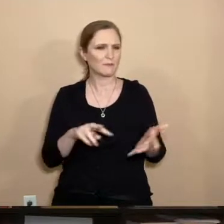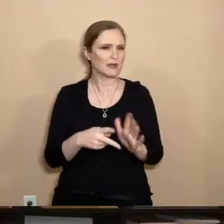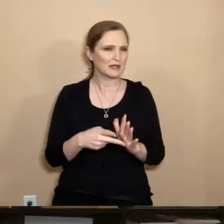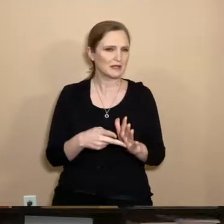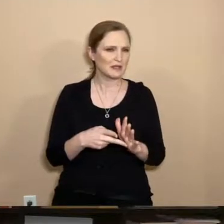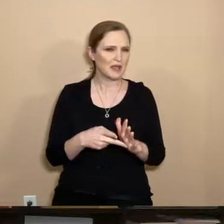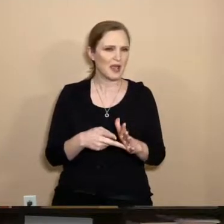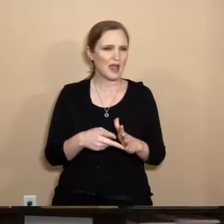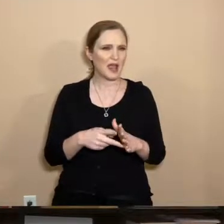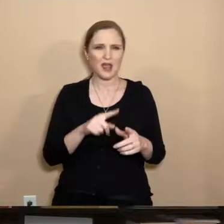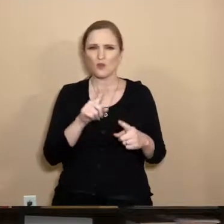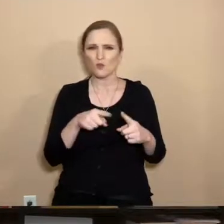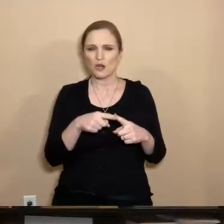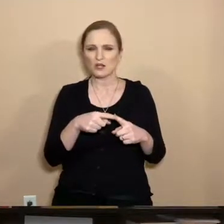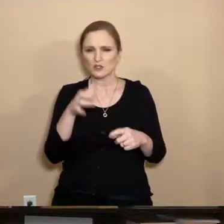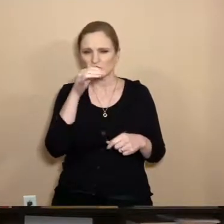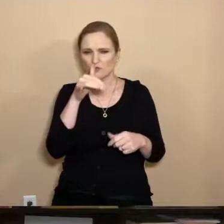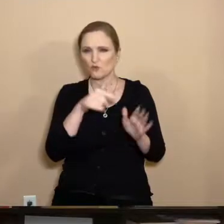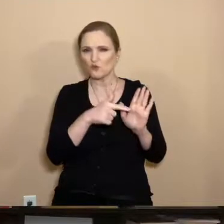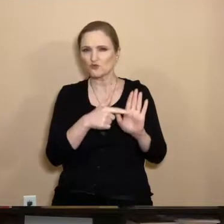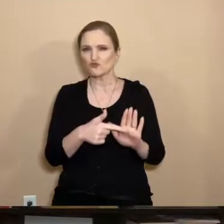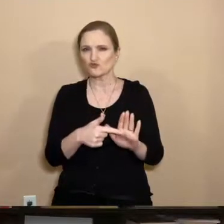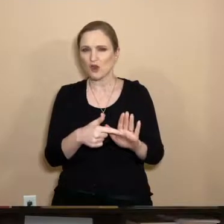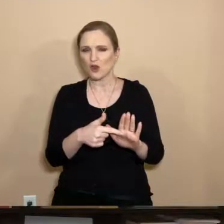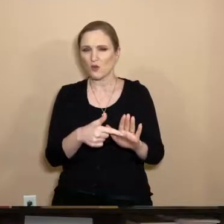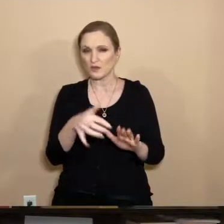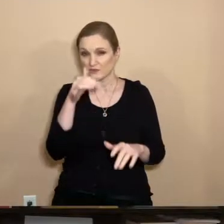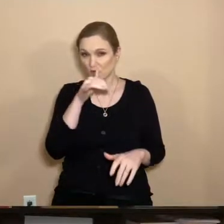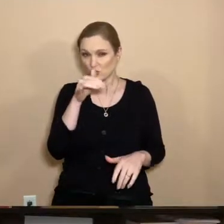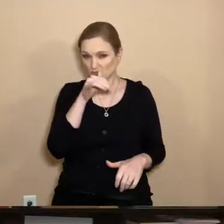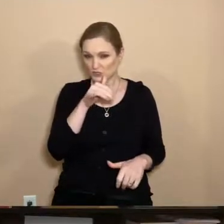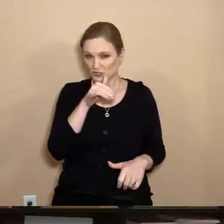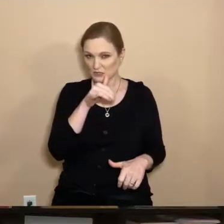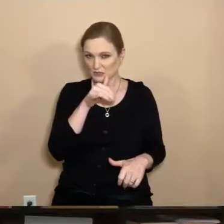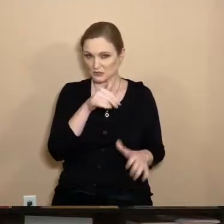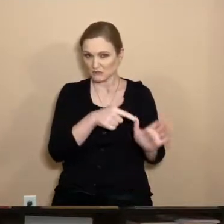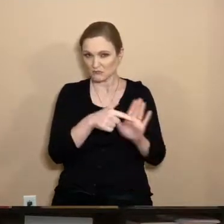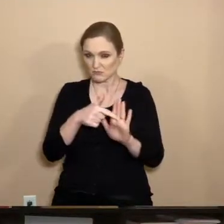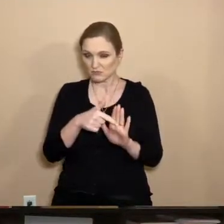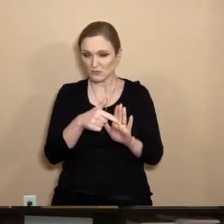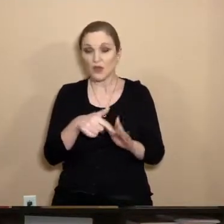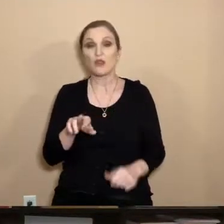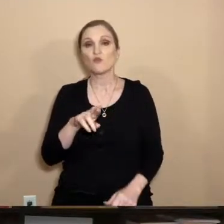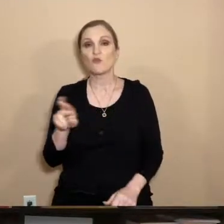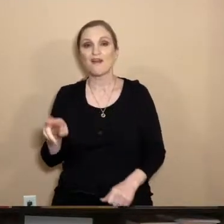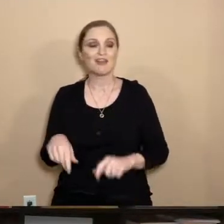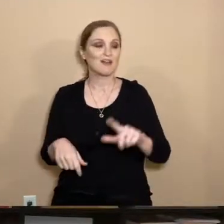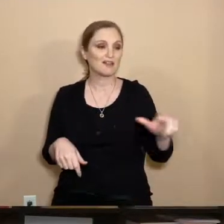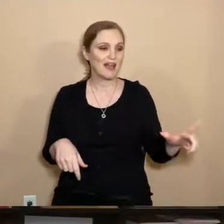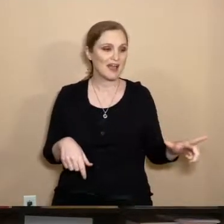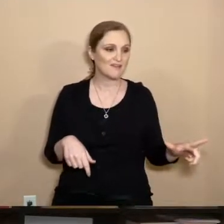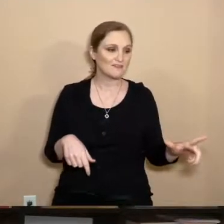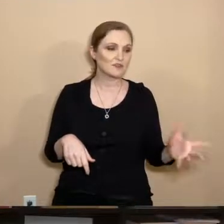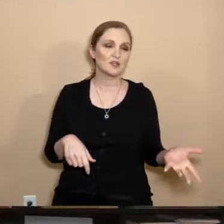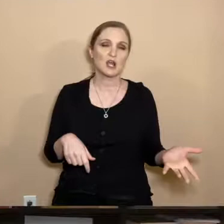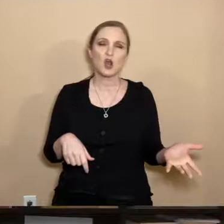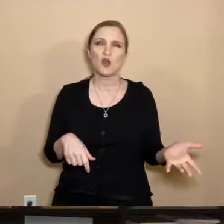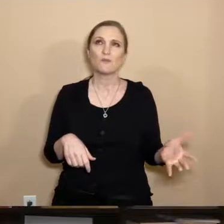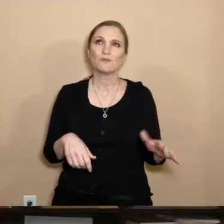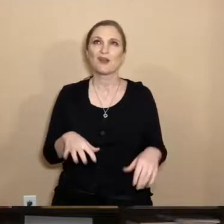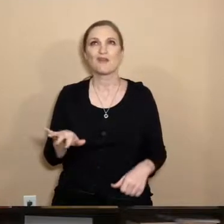does the fool display his folly to everyone? I think the right and the left here are a play on the idea